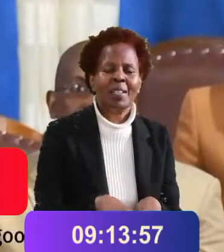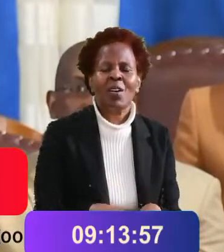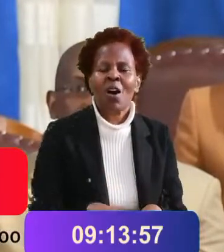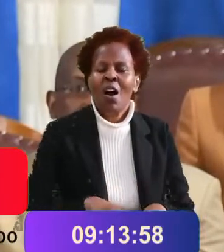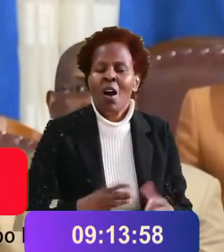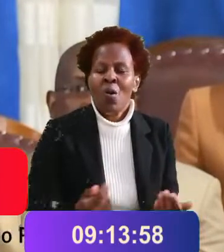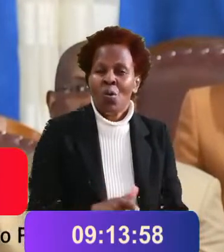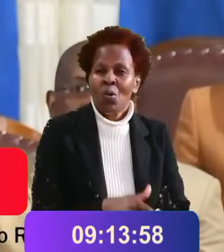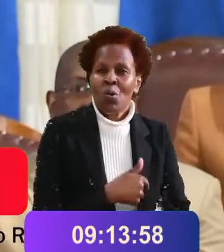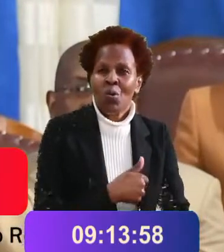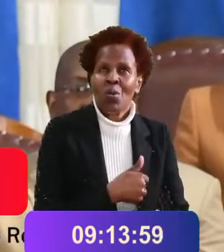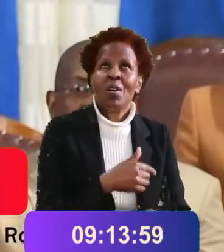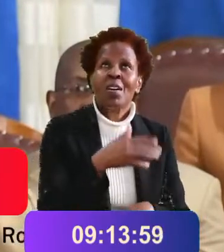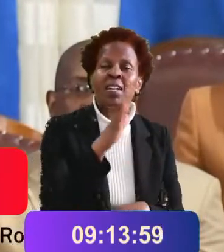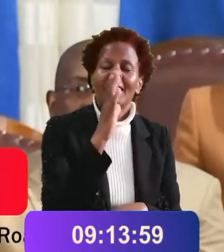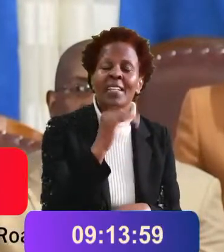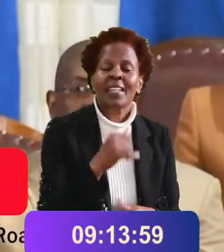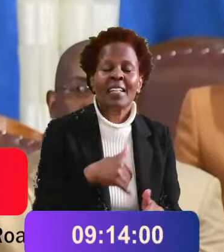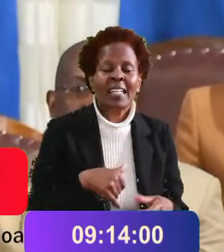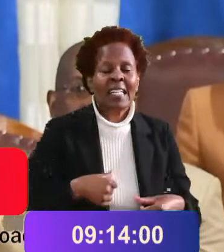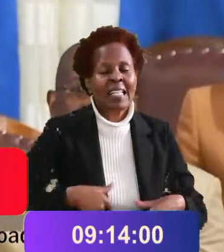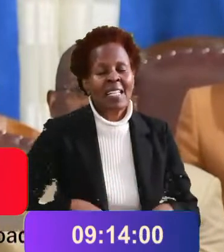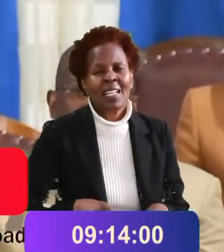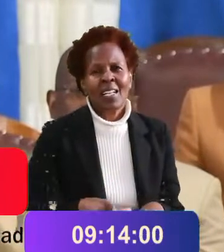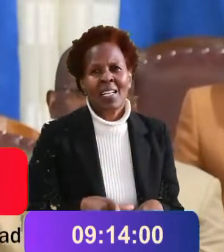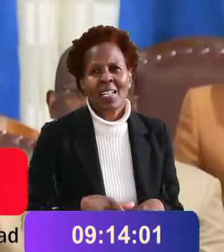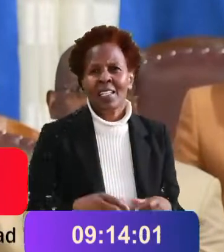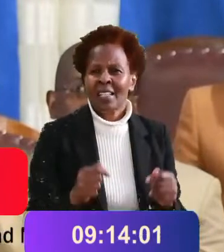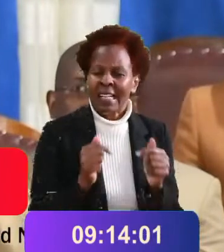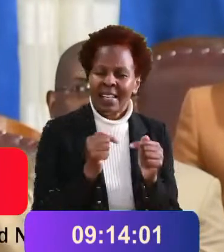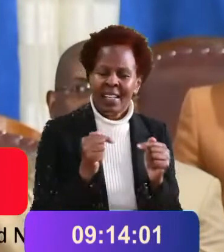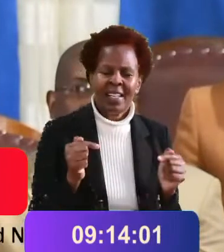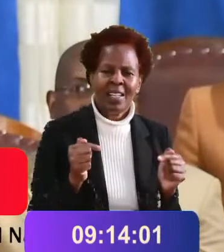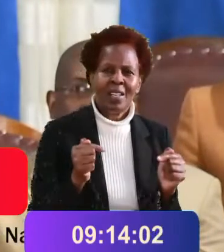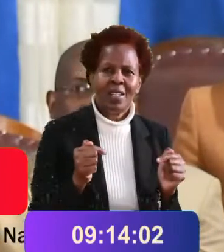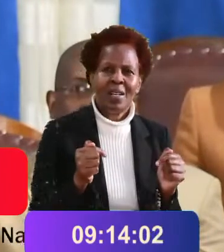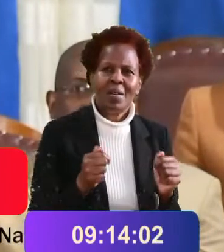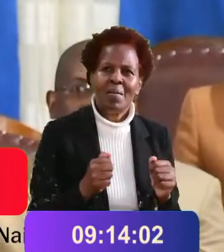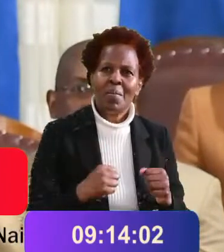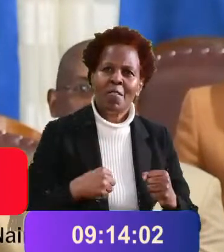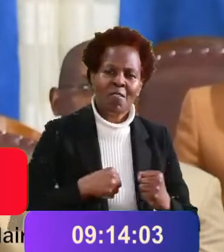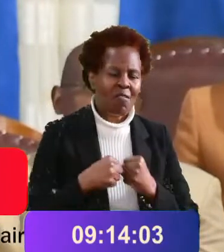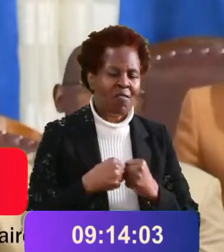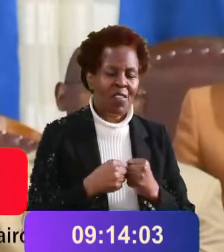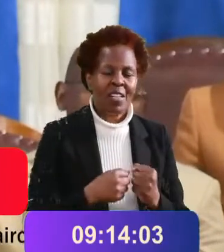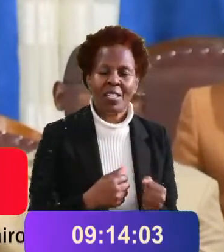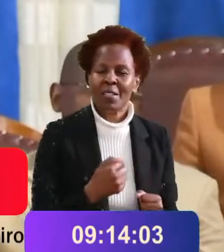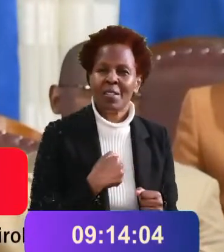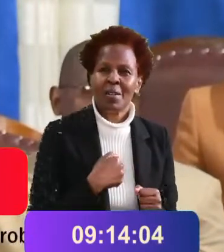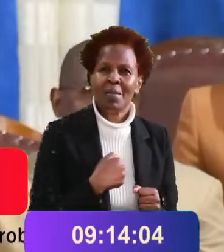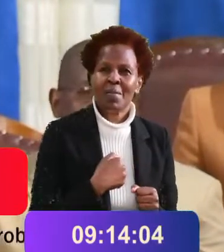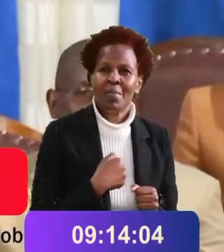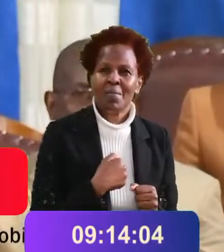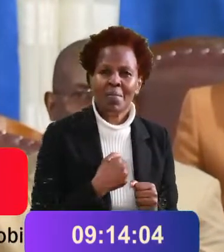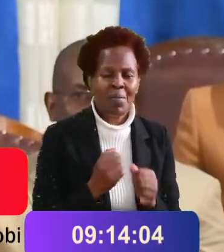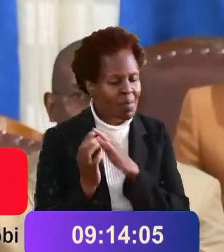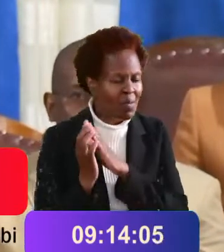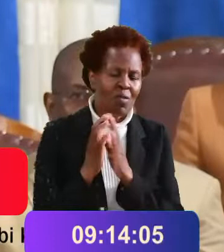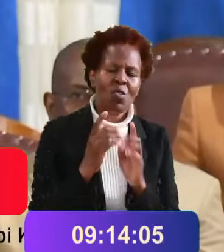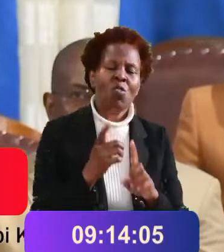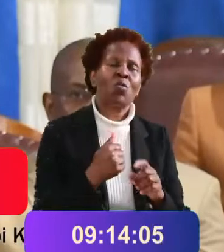you allow my enemies to gloat over me? God, rise from your slumber.